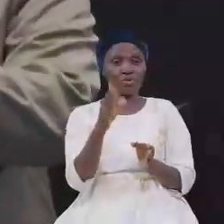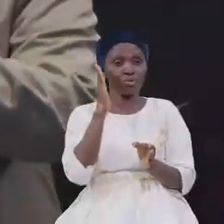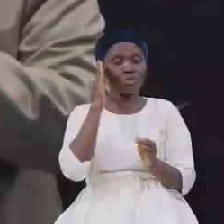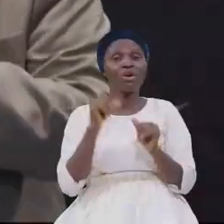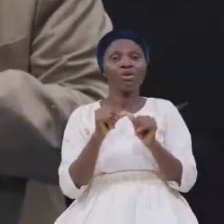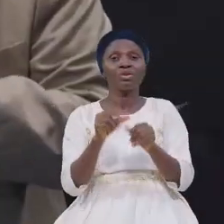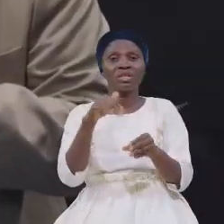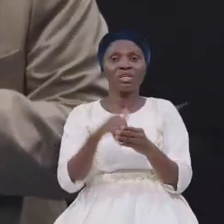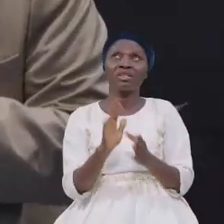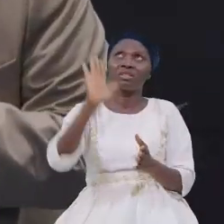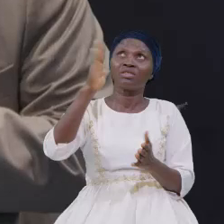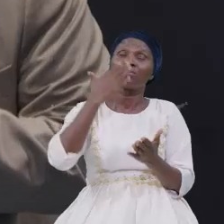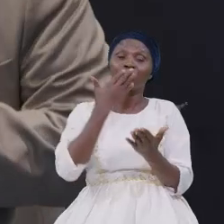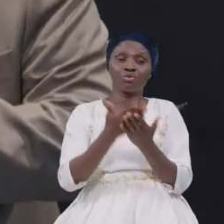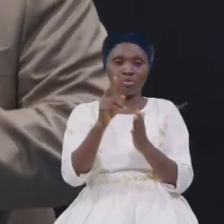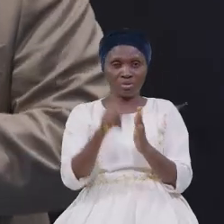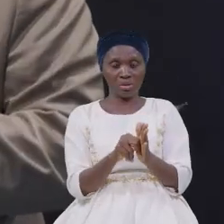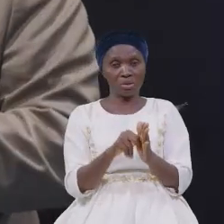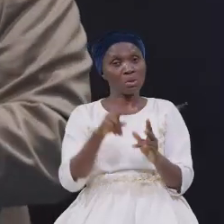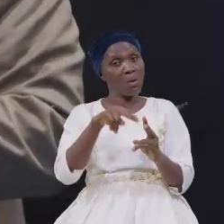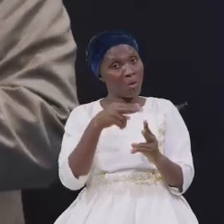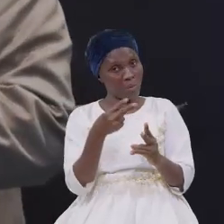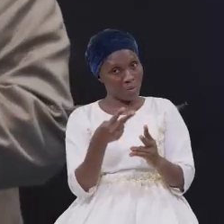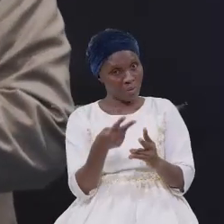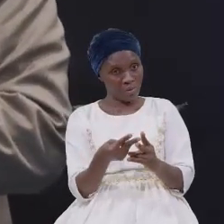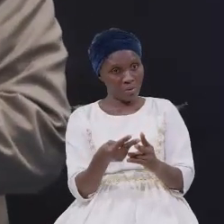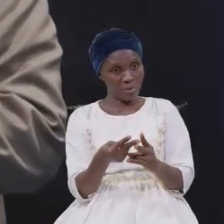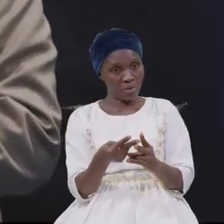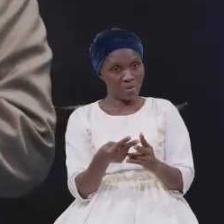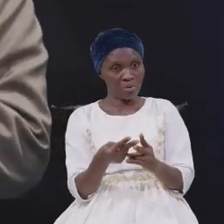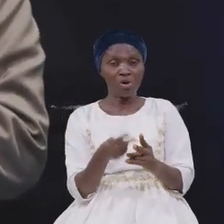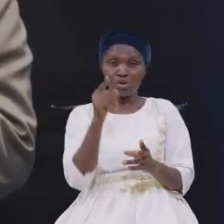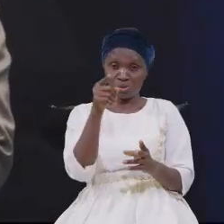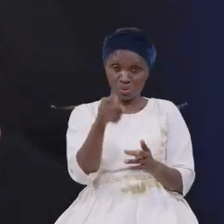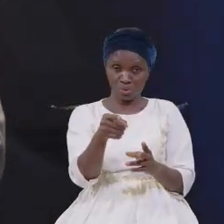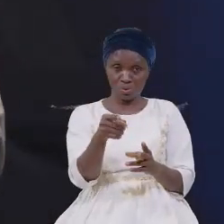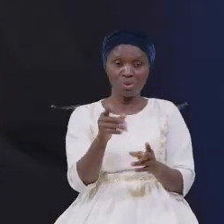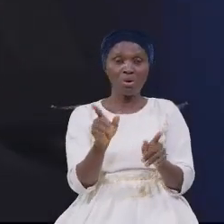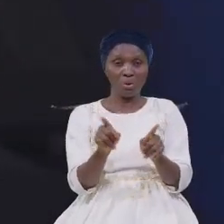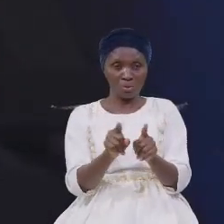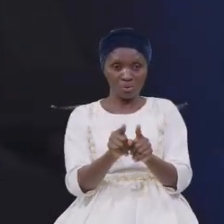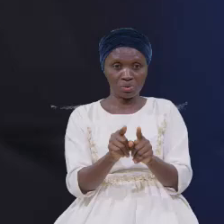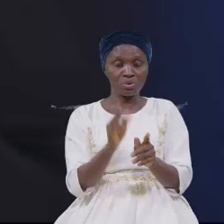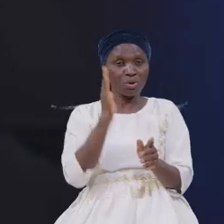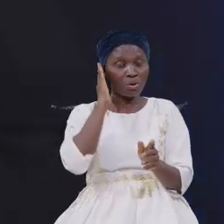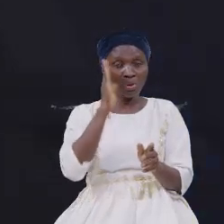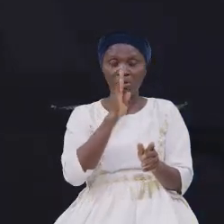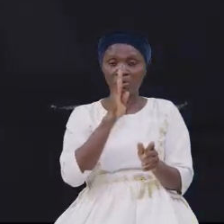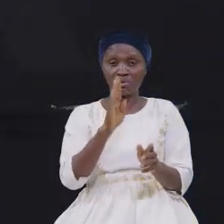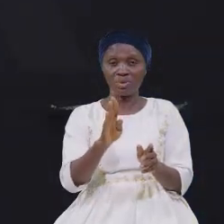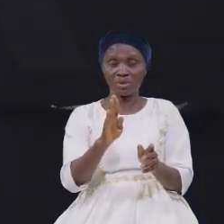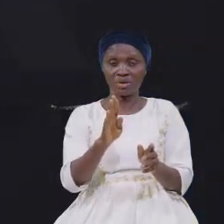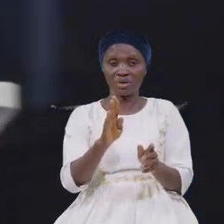goodness, otherwise thou also shall be cut